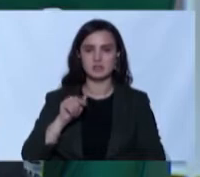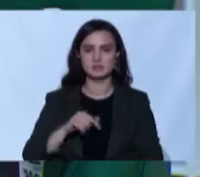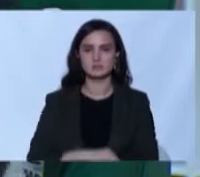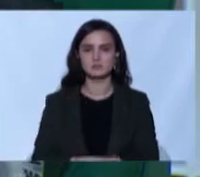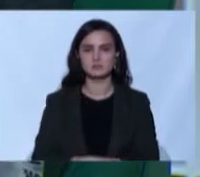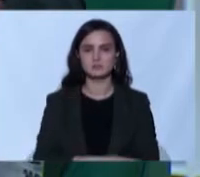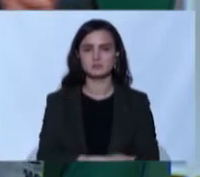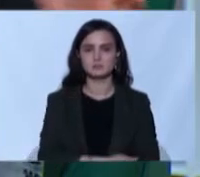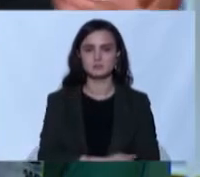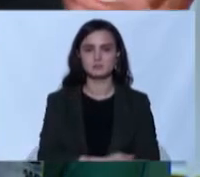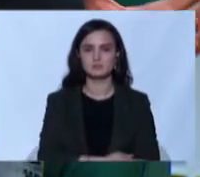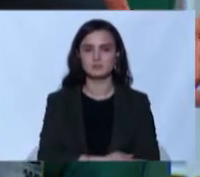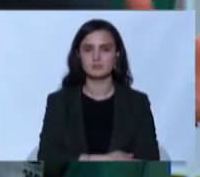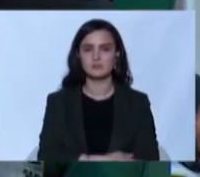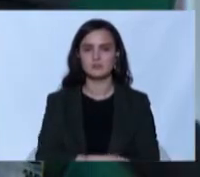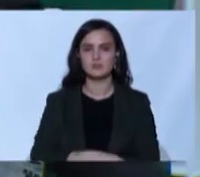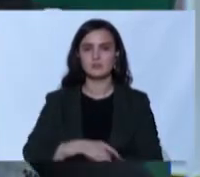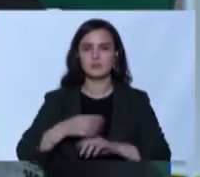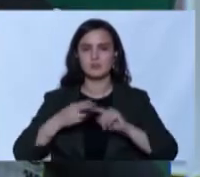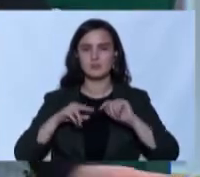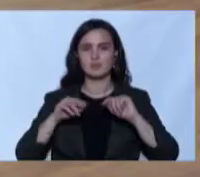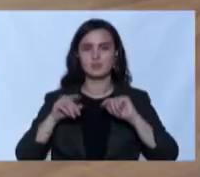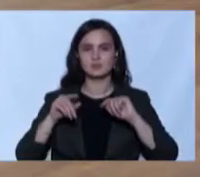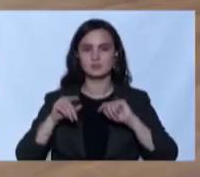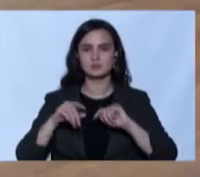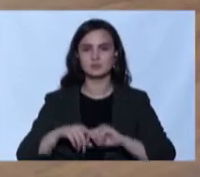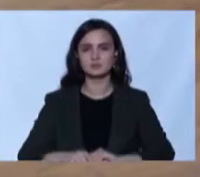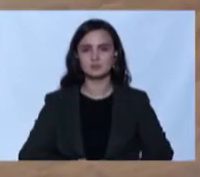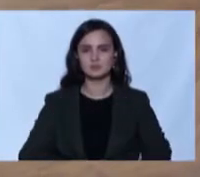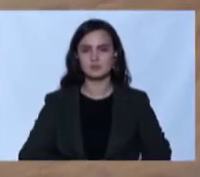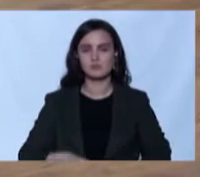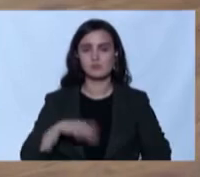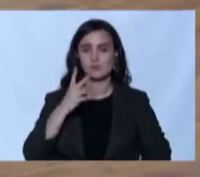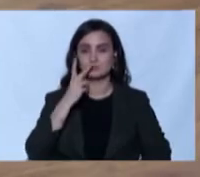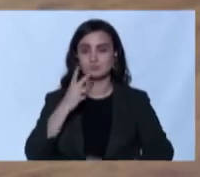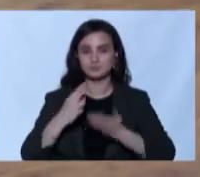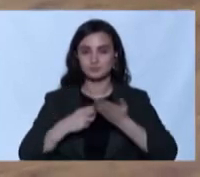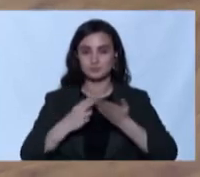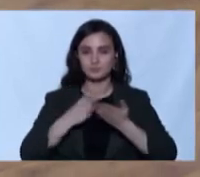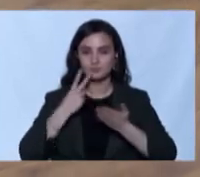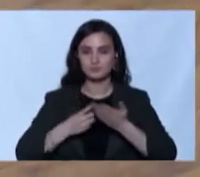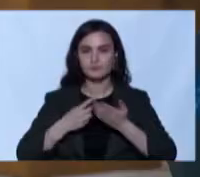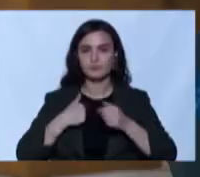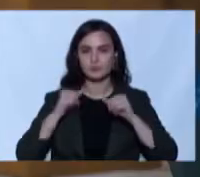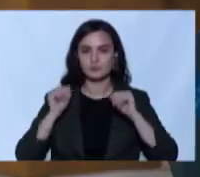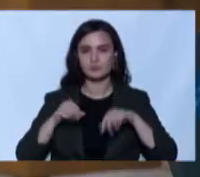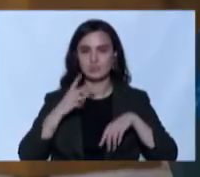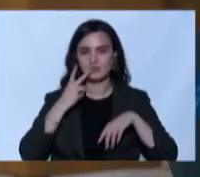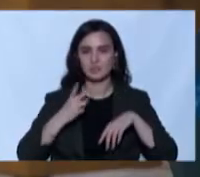Transylvanian landscape. Vast, mysterious, dark and gloomy. If we look at the book, in fact, we can